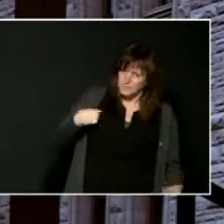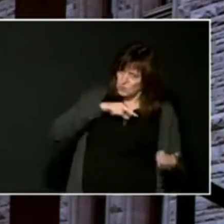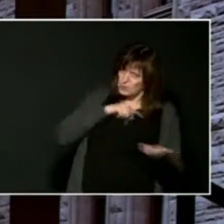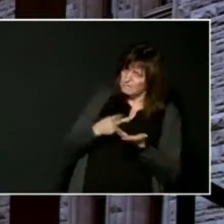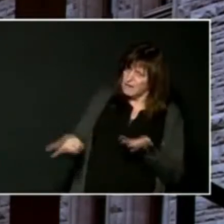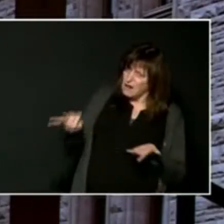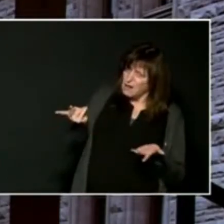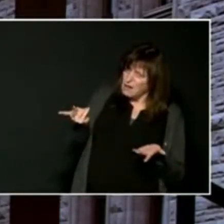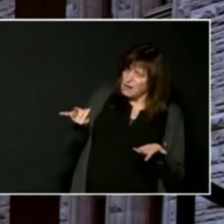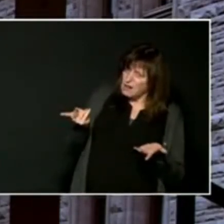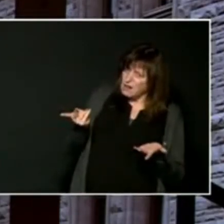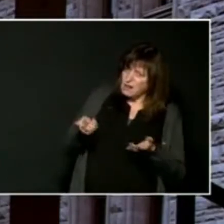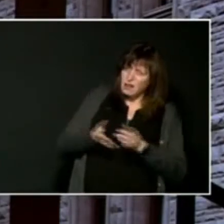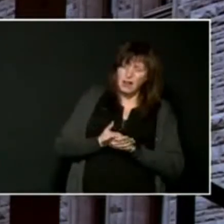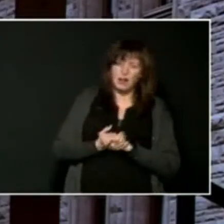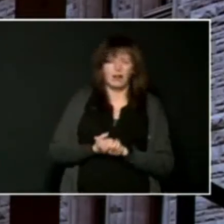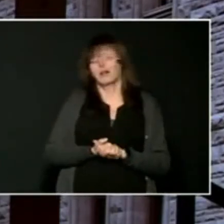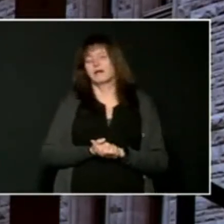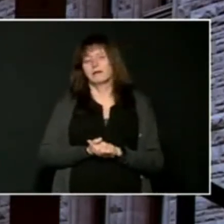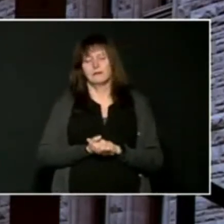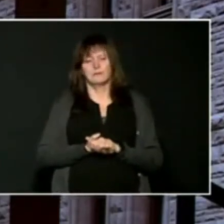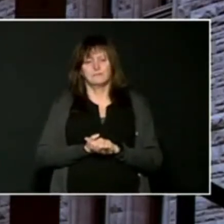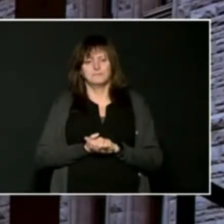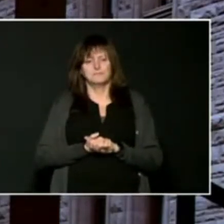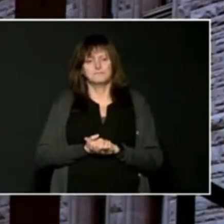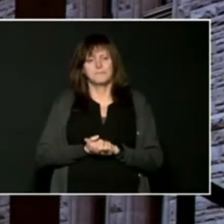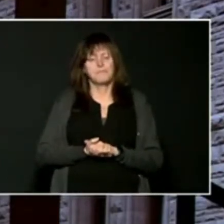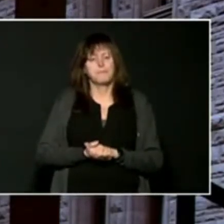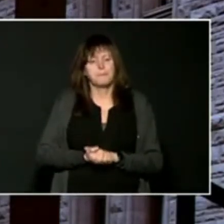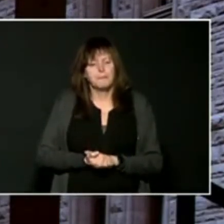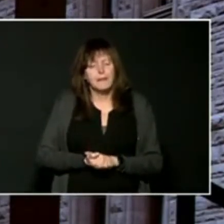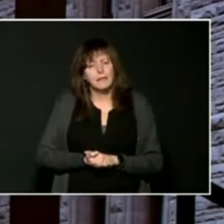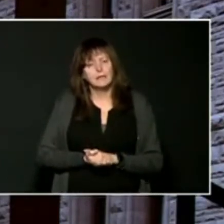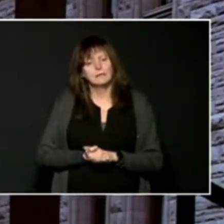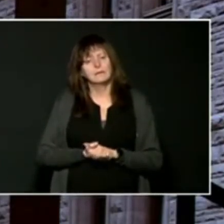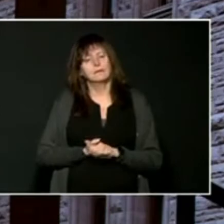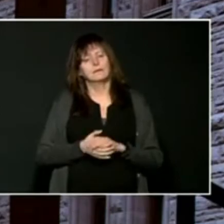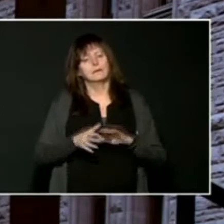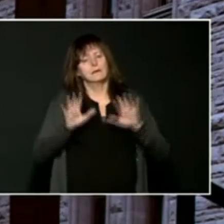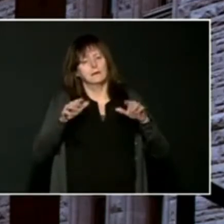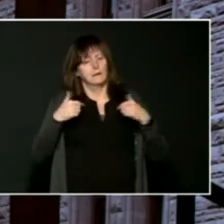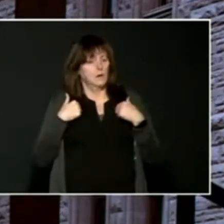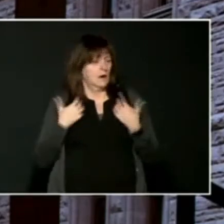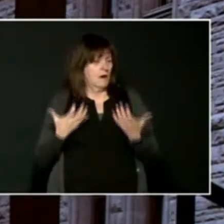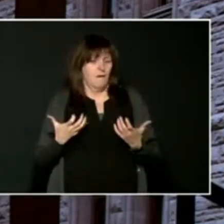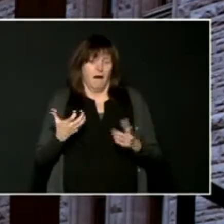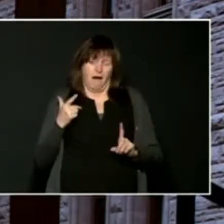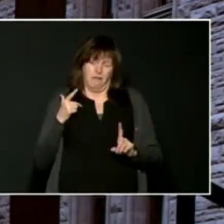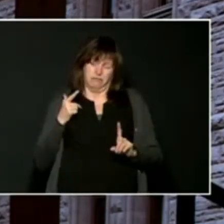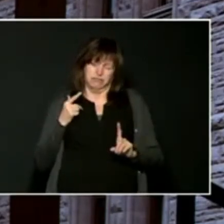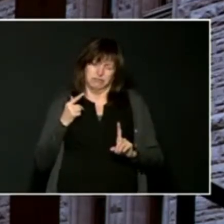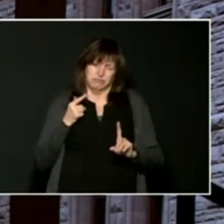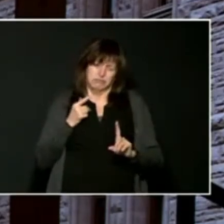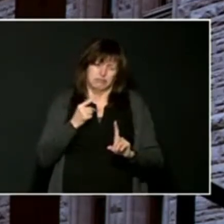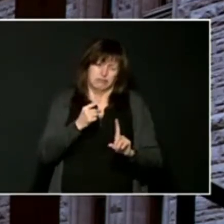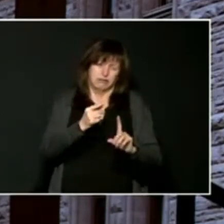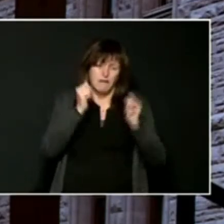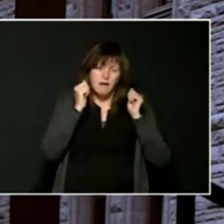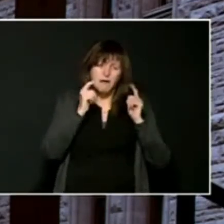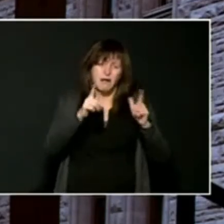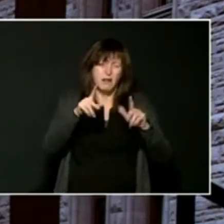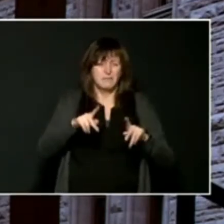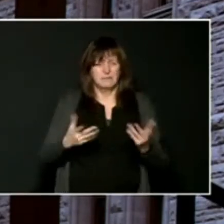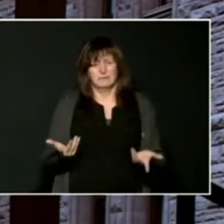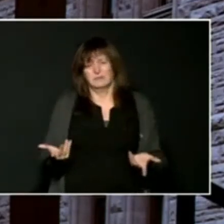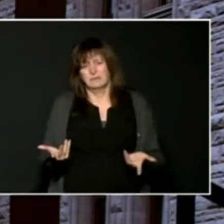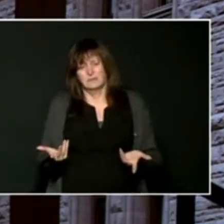would like to be vaccinating everybody all the time. I'd like to be receiving 1 to 2 million doses of vaccine a